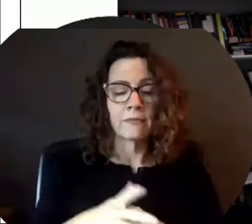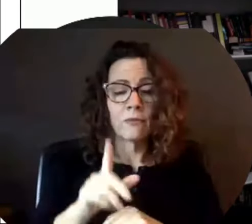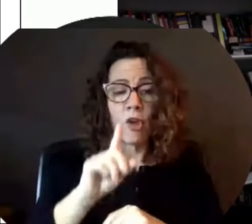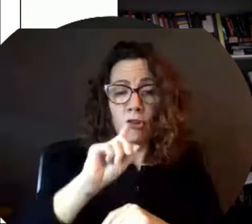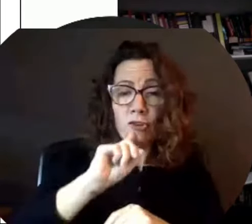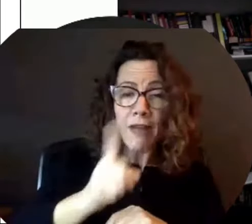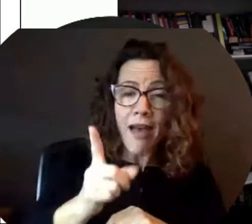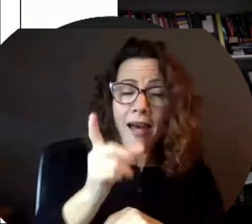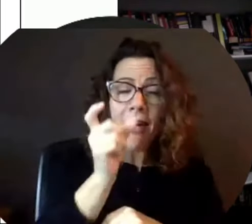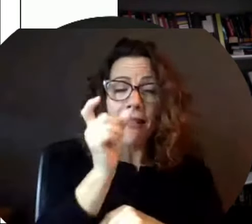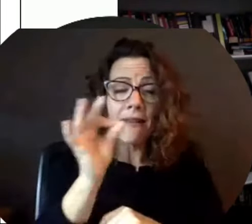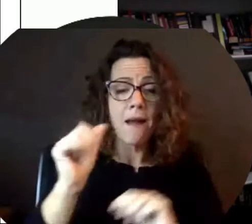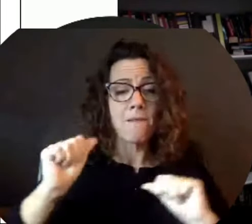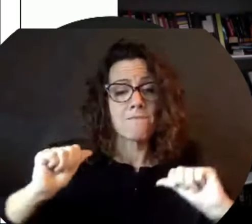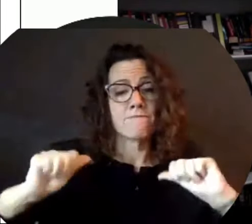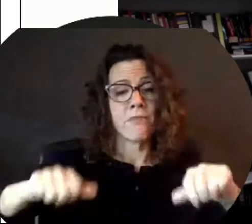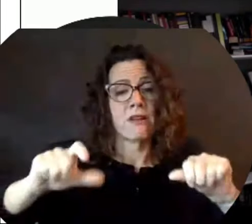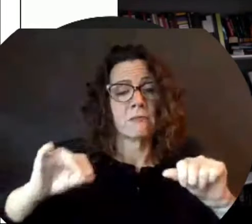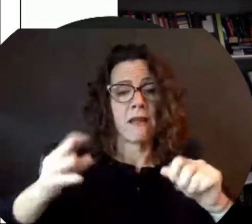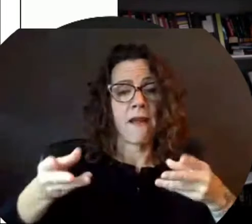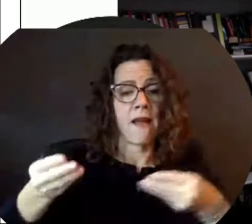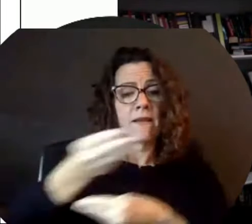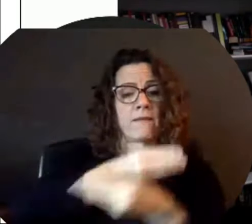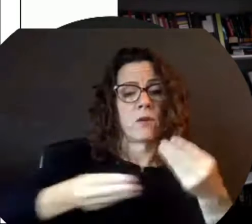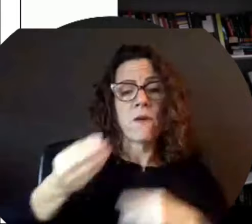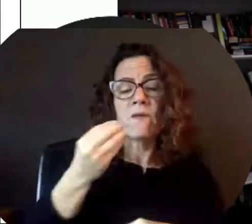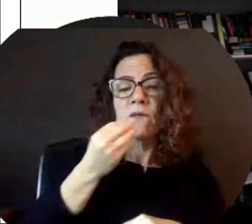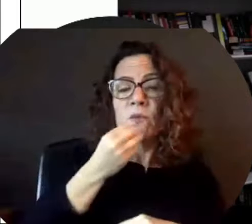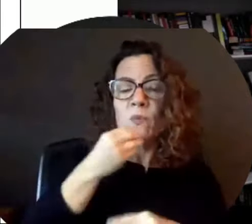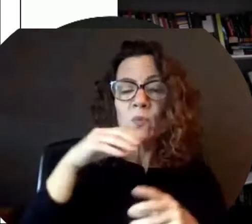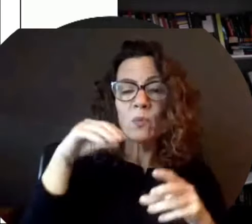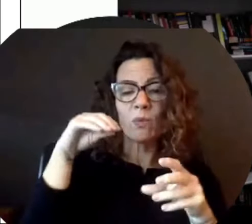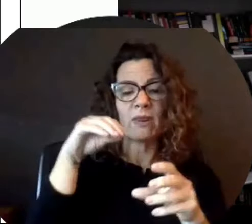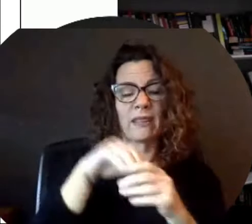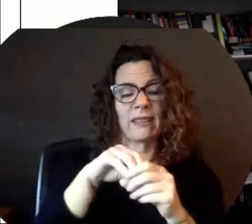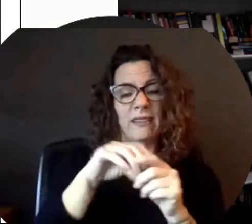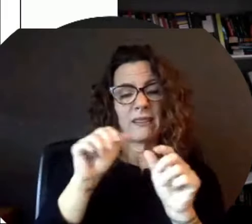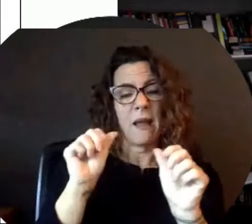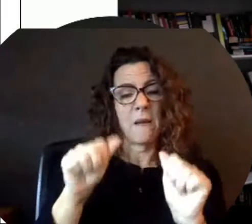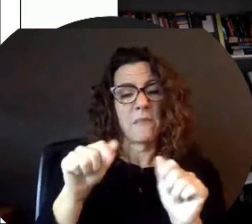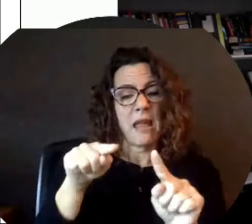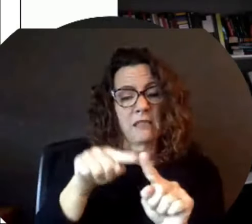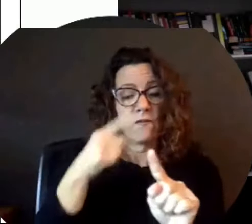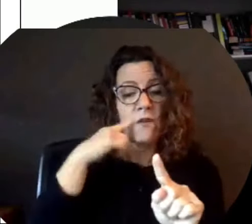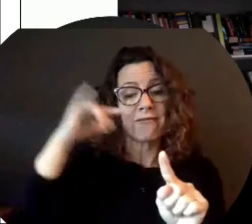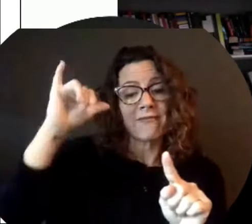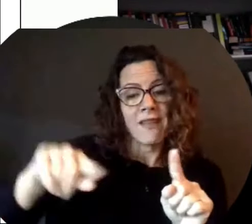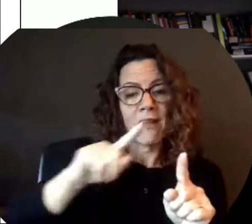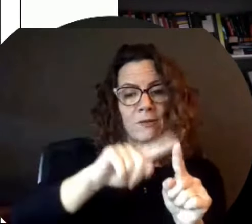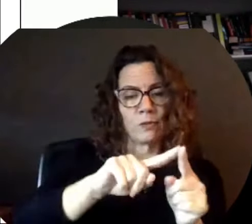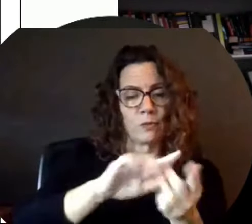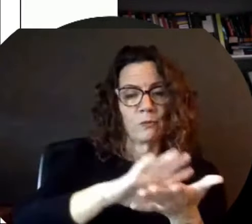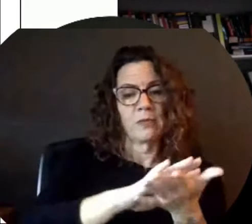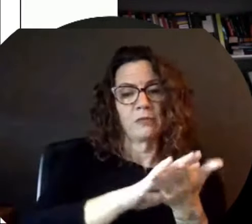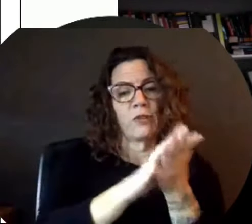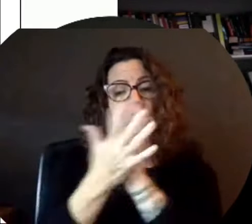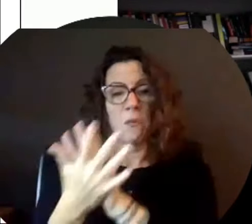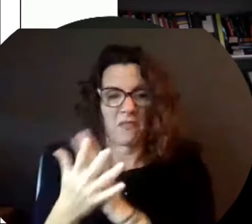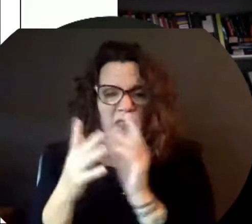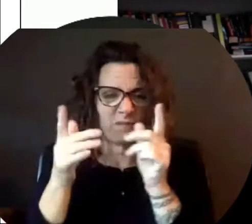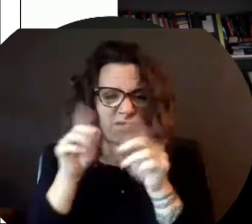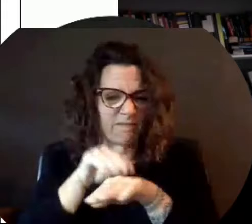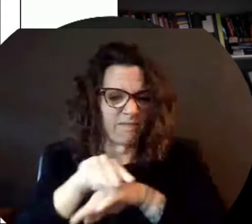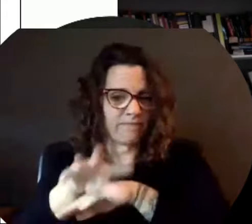food and the capacities for that to be transformative. I think that's such a powerful